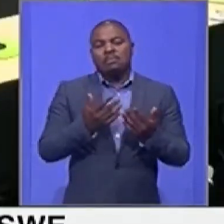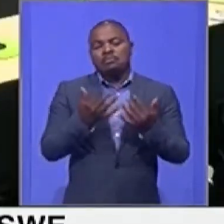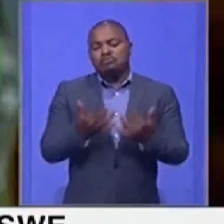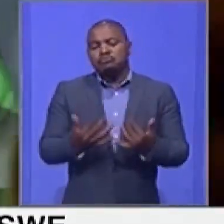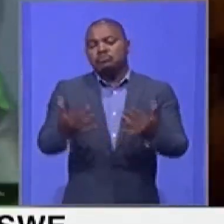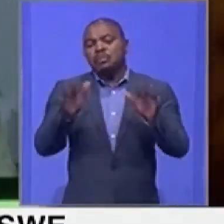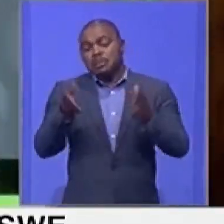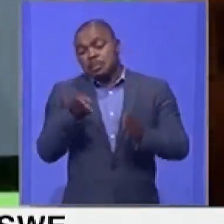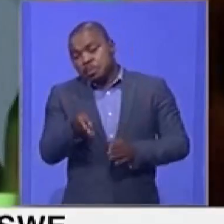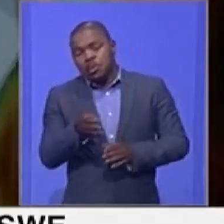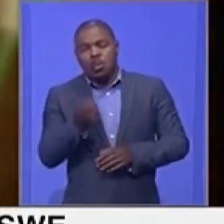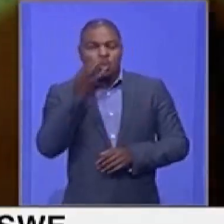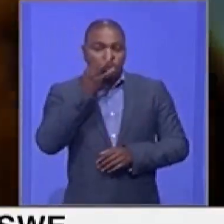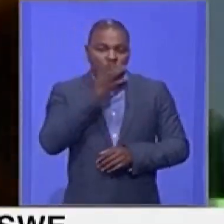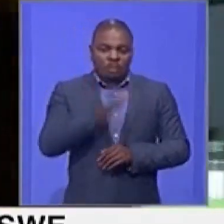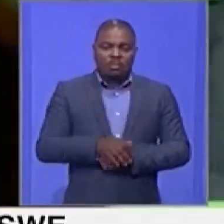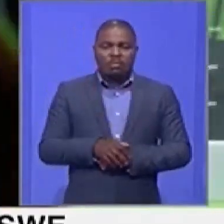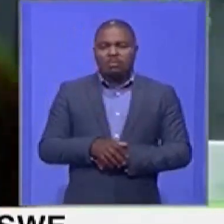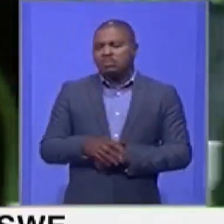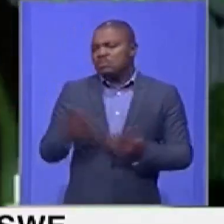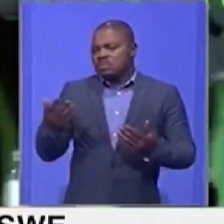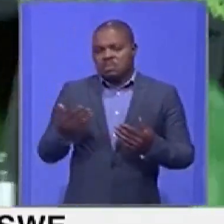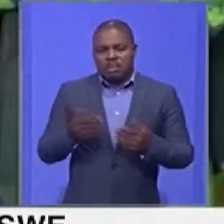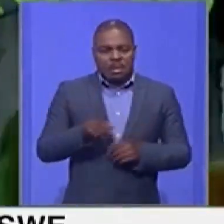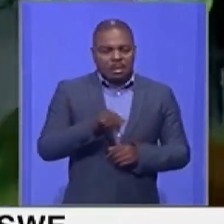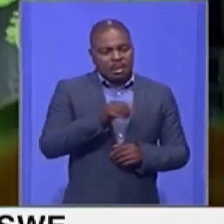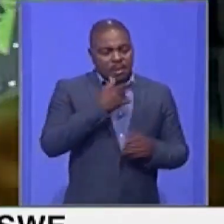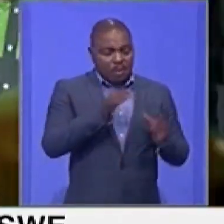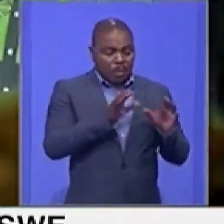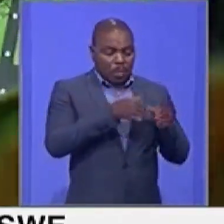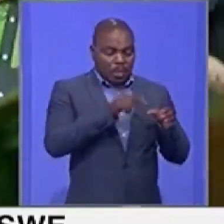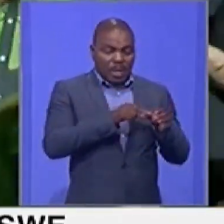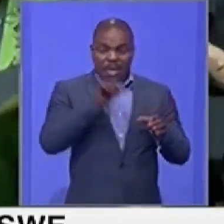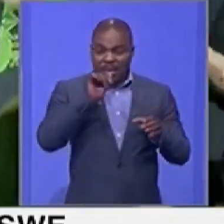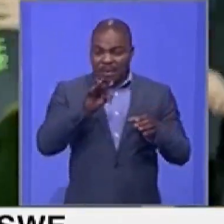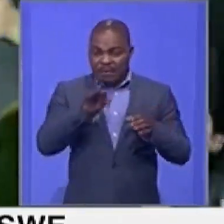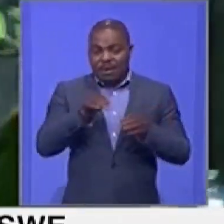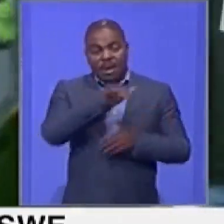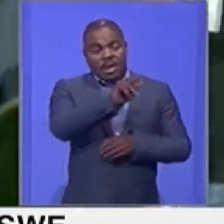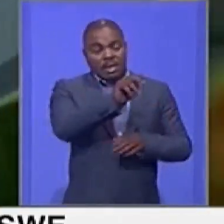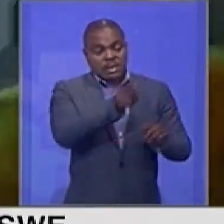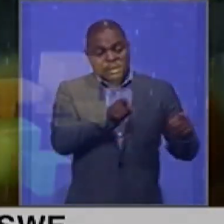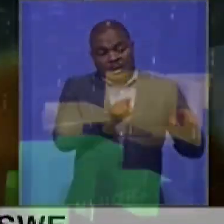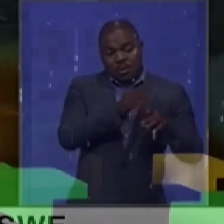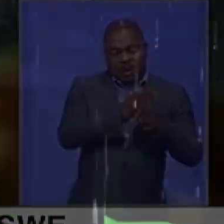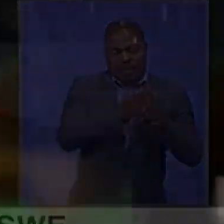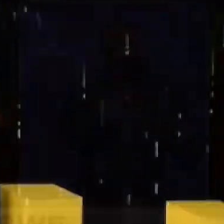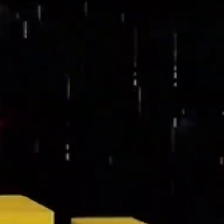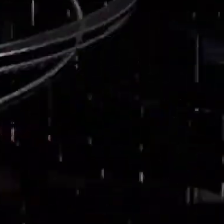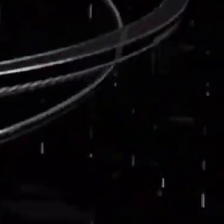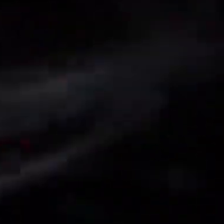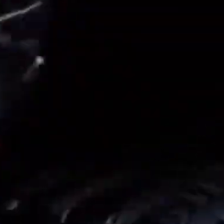SA gore a ka kgaogana le lekoko la gagwe gang fela fa le ka inaakanya le ANC.